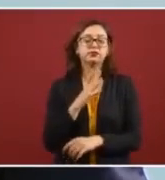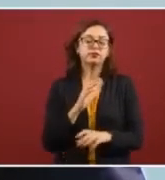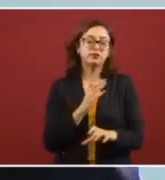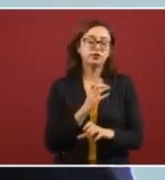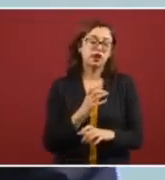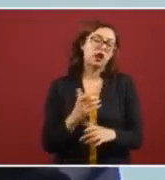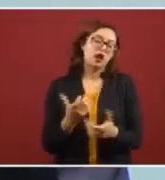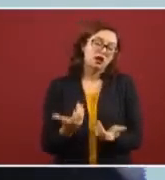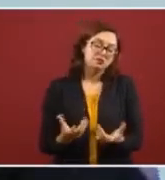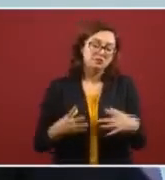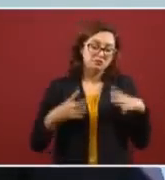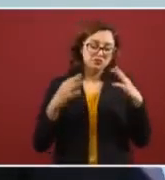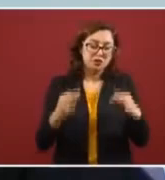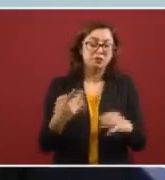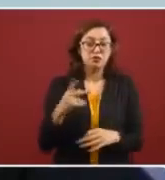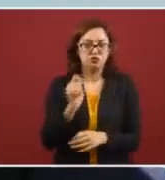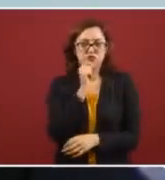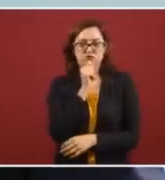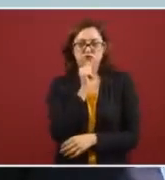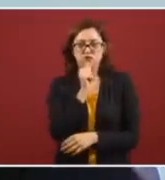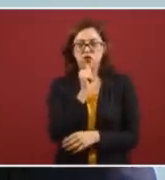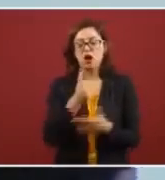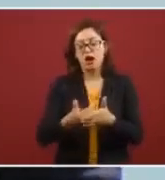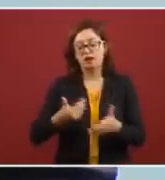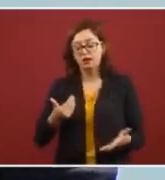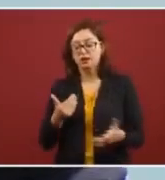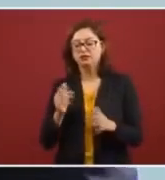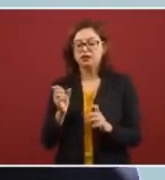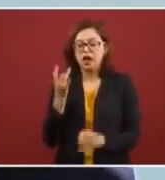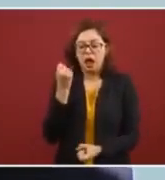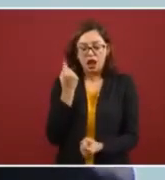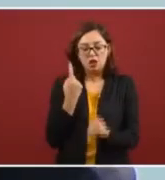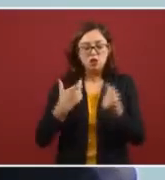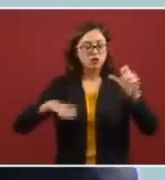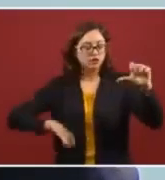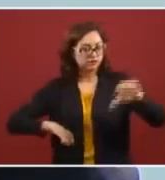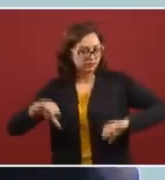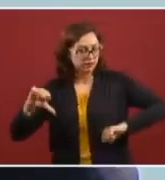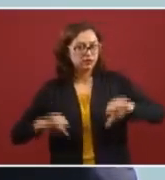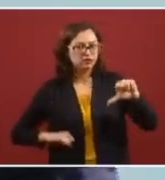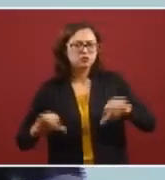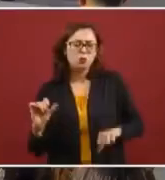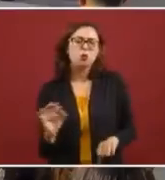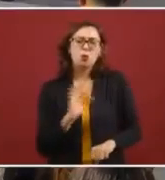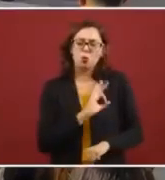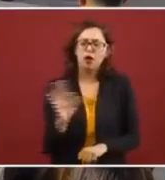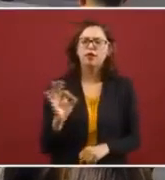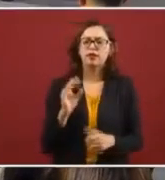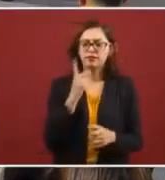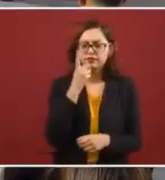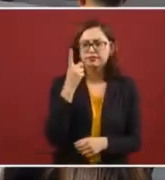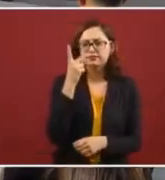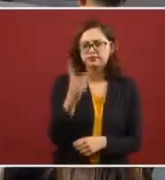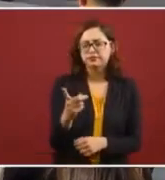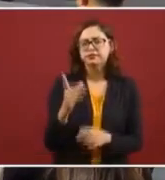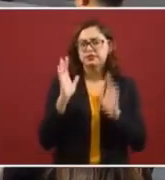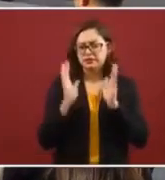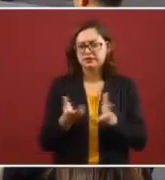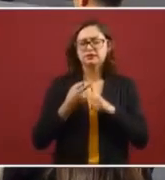they're going to be starting a new program that is pending. And some of them are going to